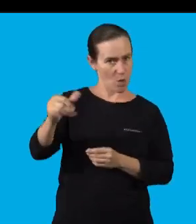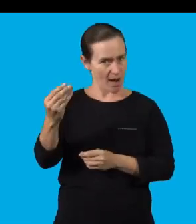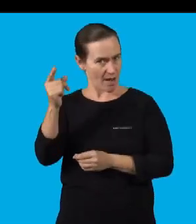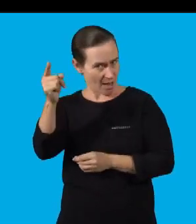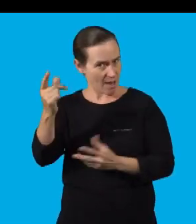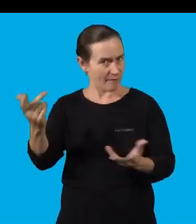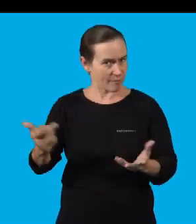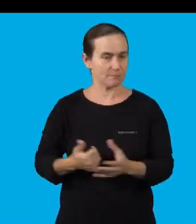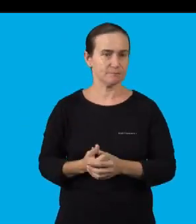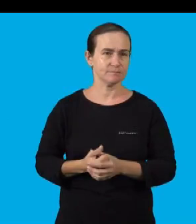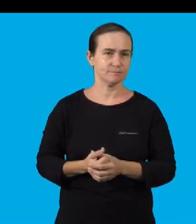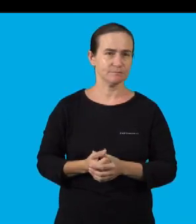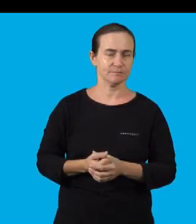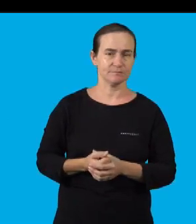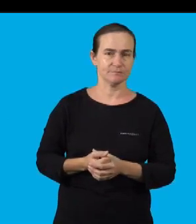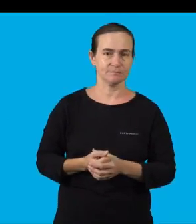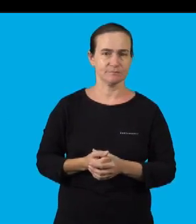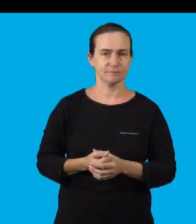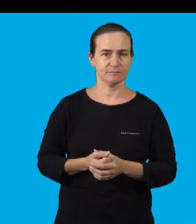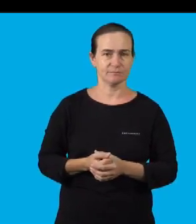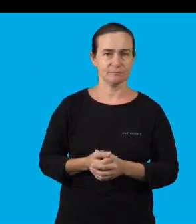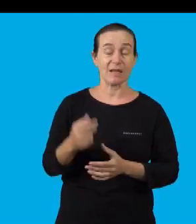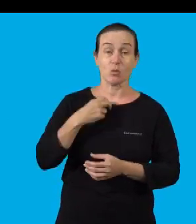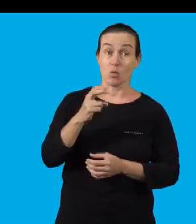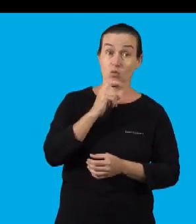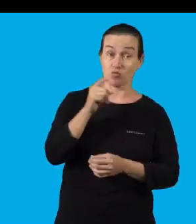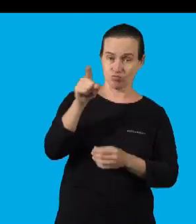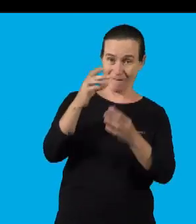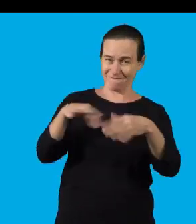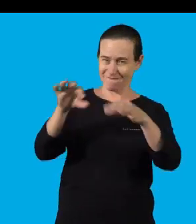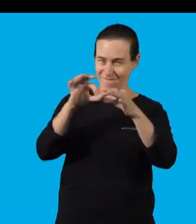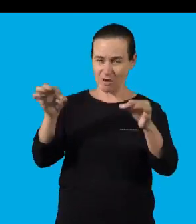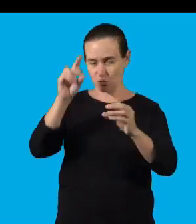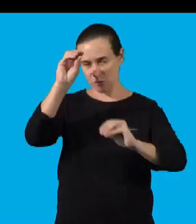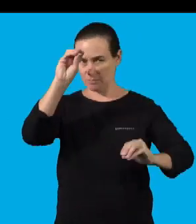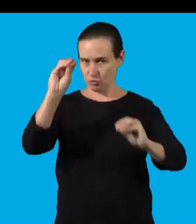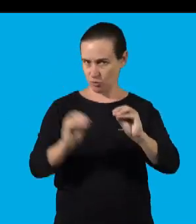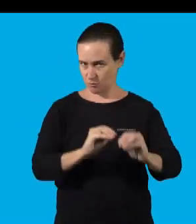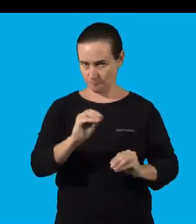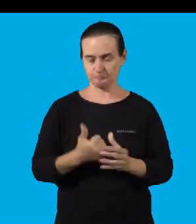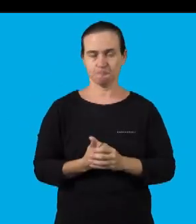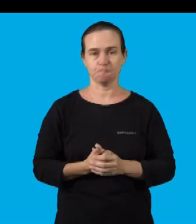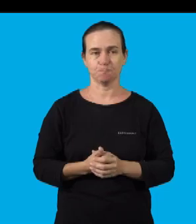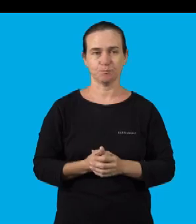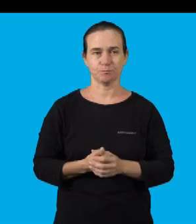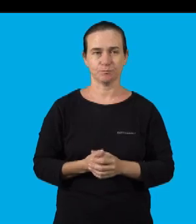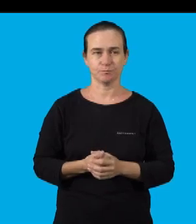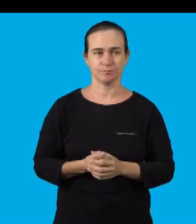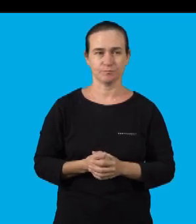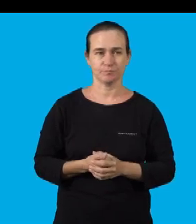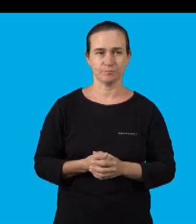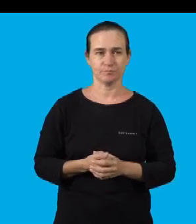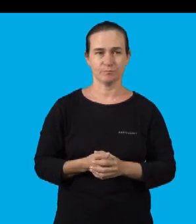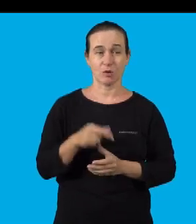x value and a y value, and we are going to use those two values to substitute into our